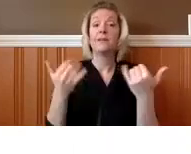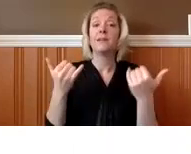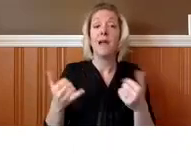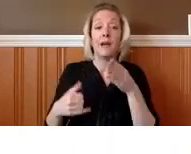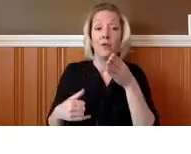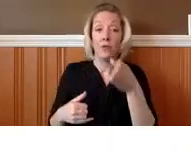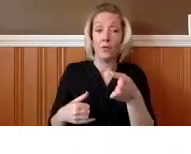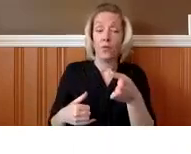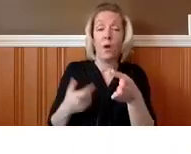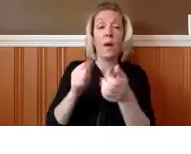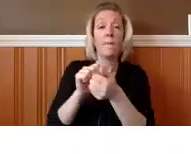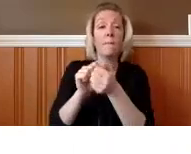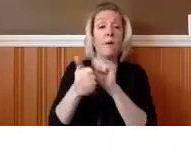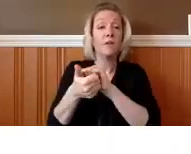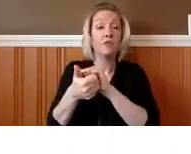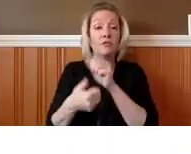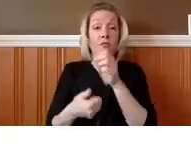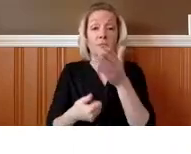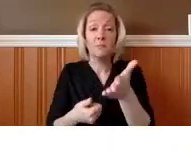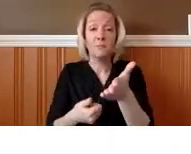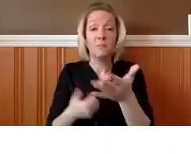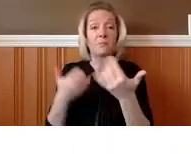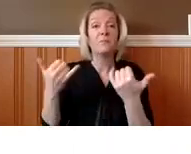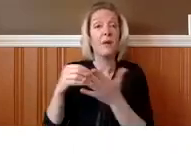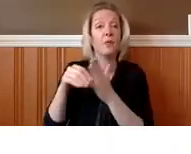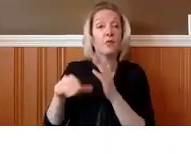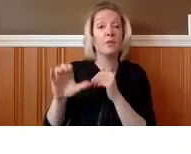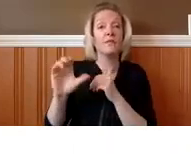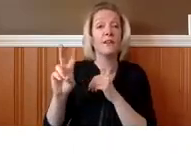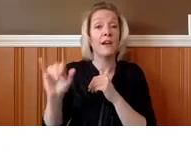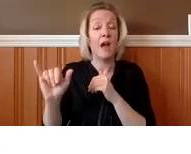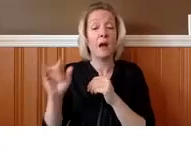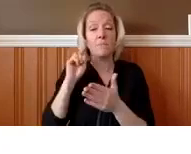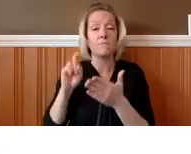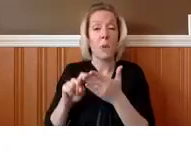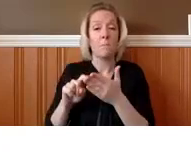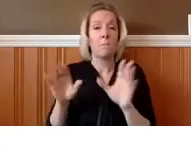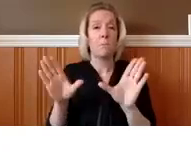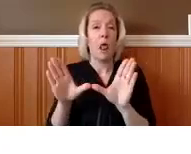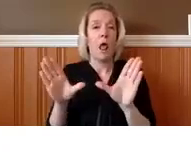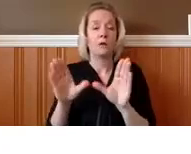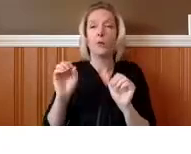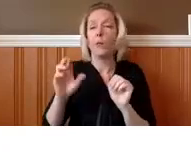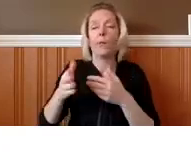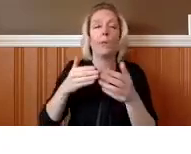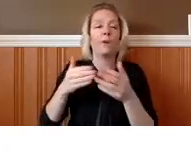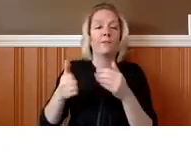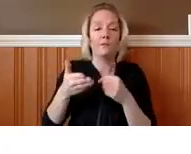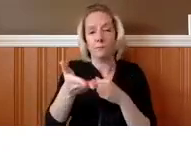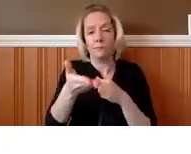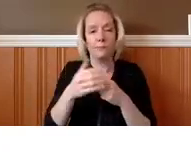a modification to the shelf, now our student with CVI can go in and find the blocks or whatever it is that we have